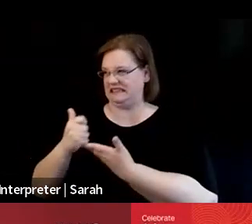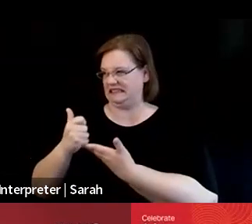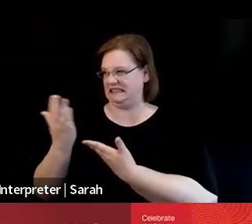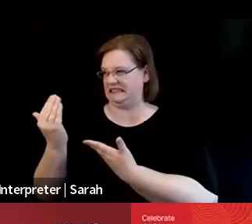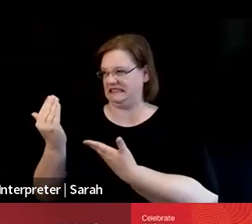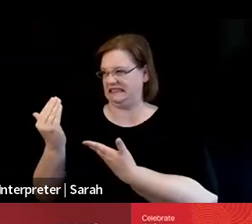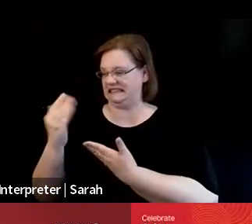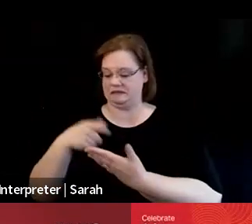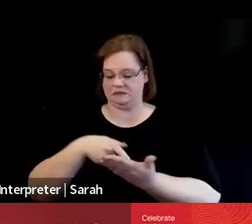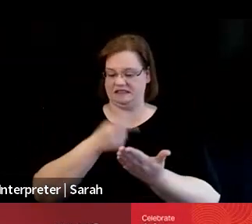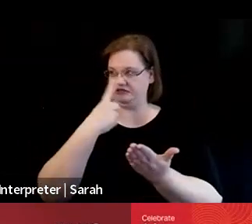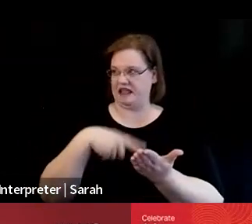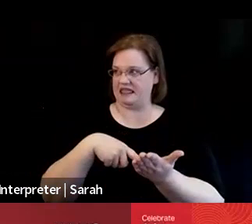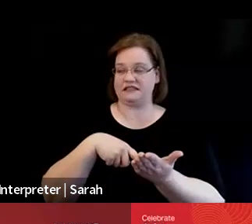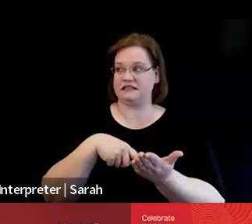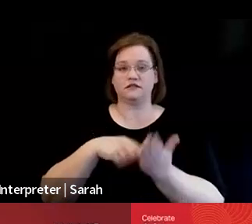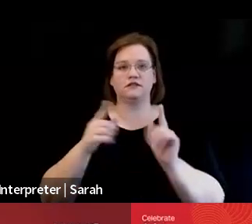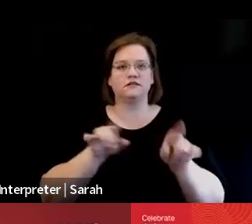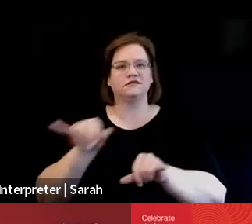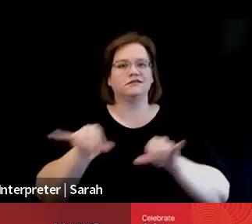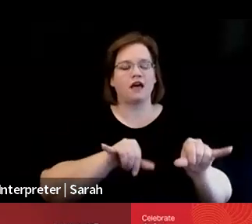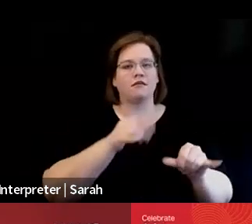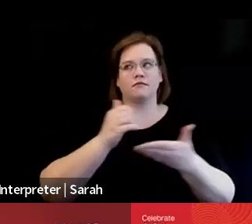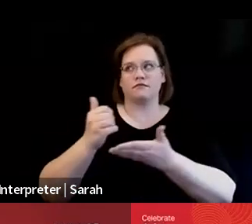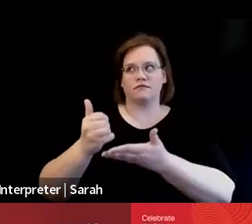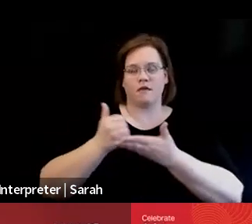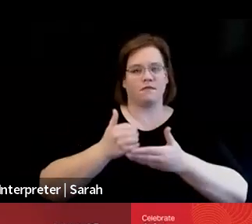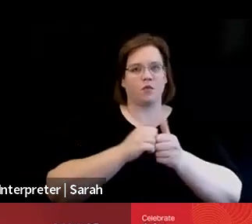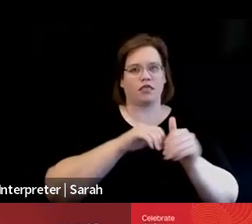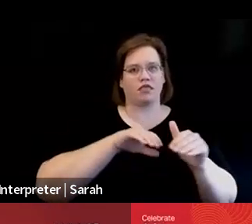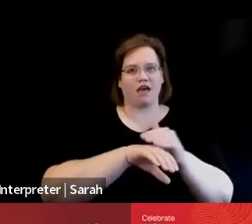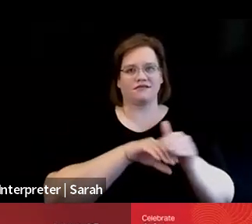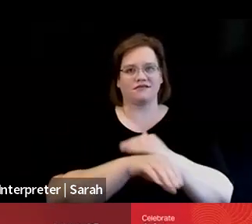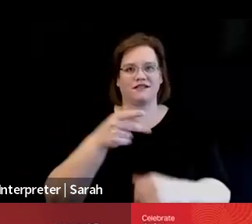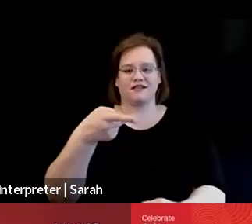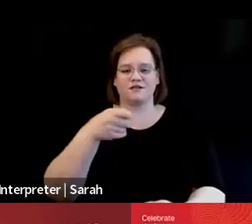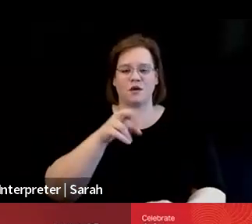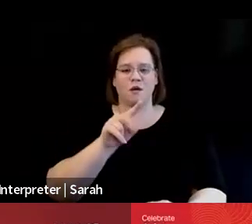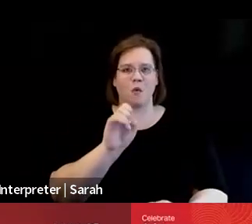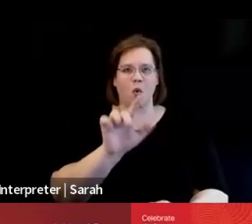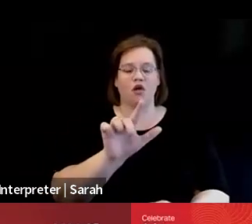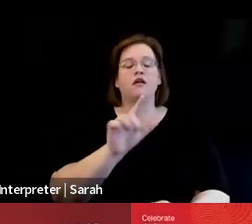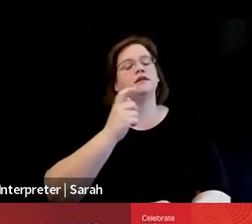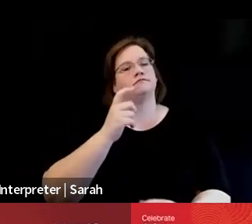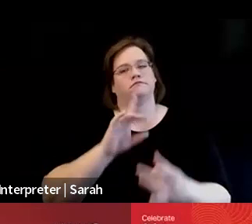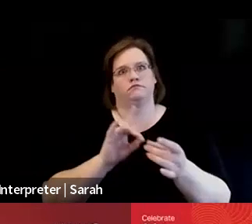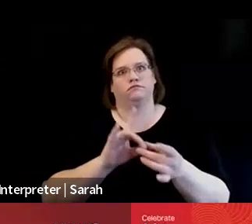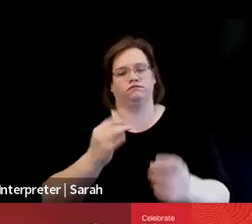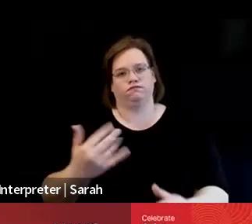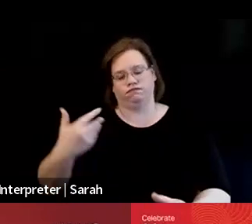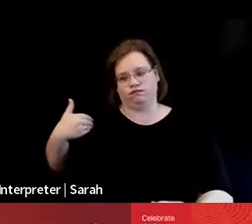digital access to patient portals, which is something that I wanted to mention many minutes ago.